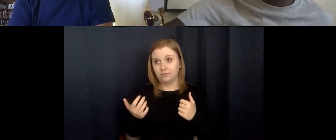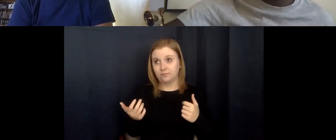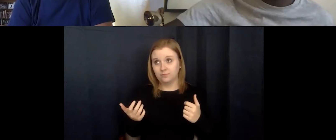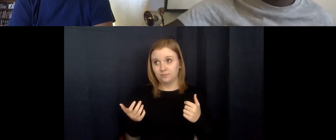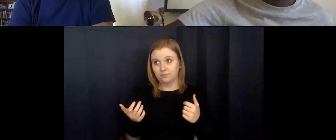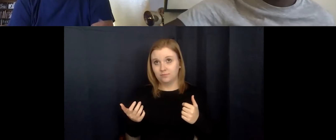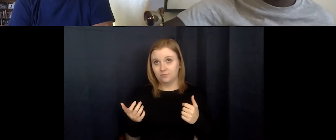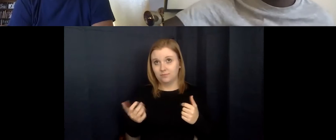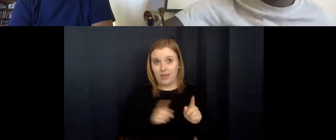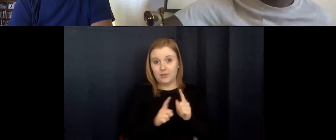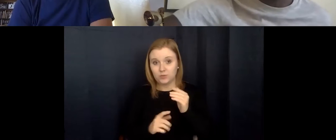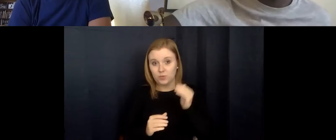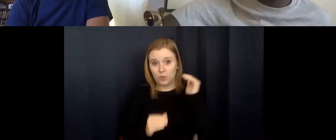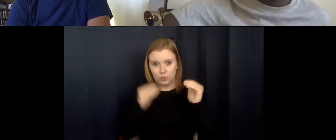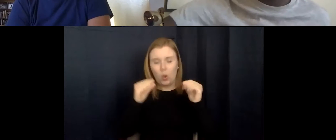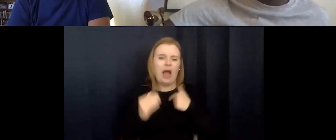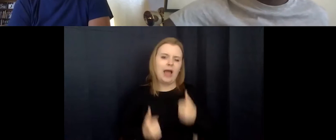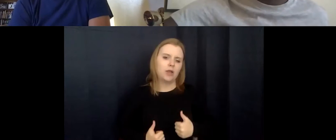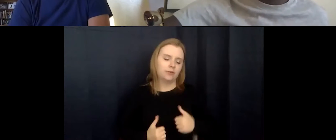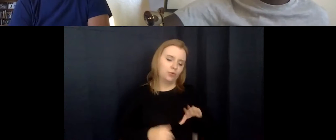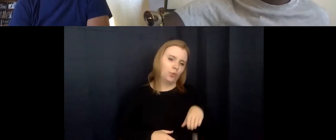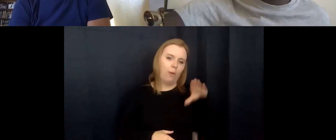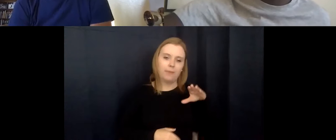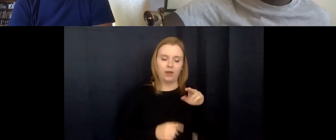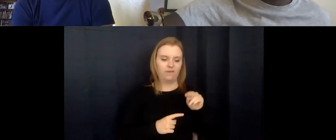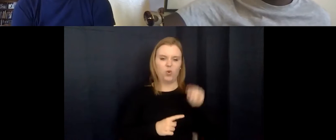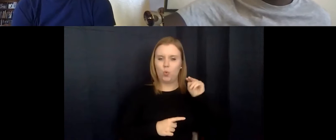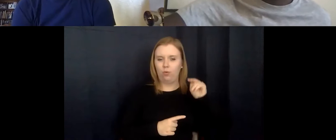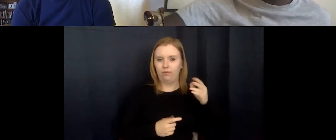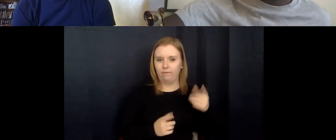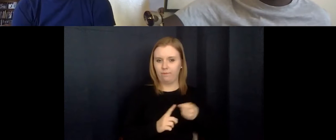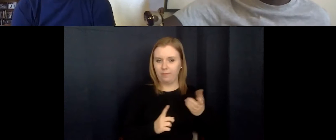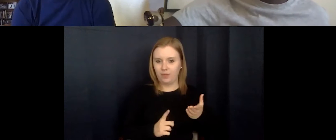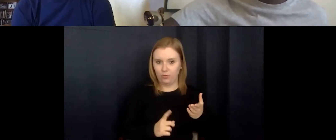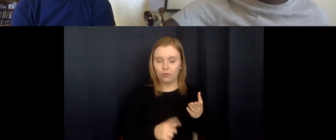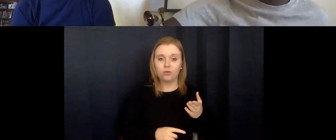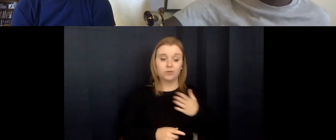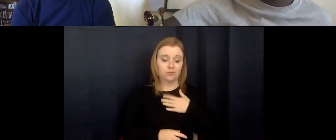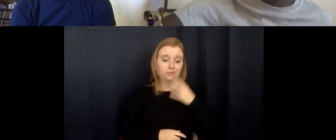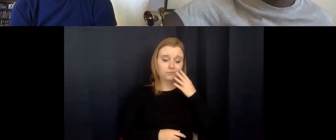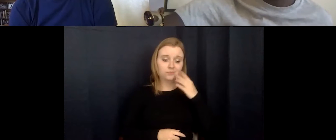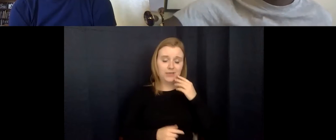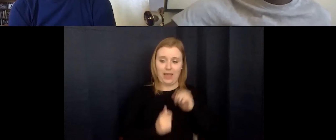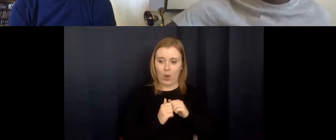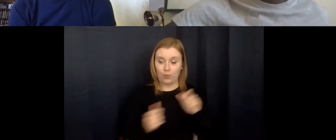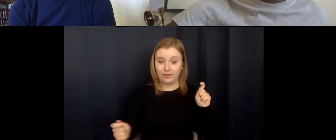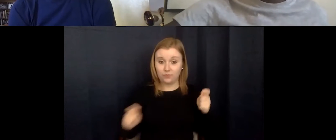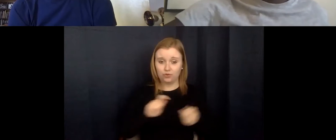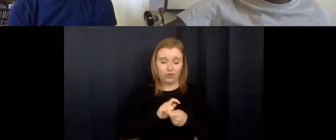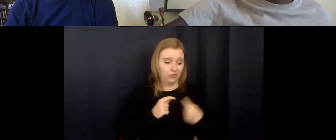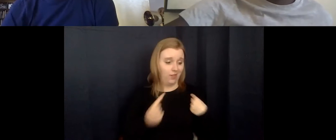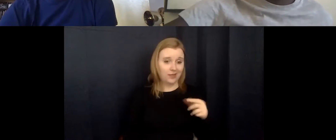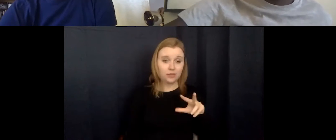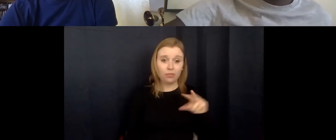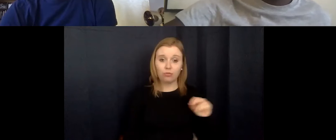an adult, I mean, I grew up north of here, but in my experience of how things have changed in the last 30 years since I